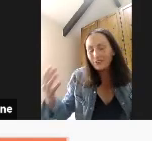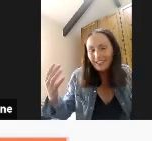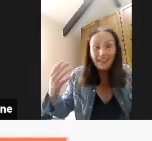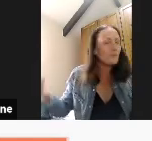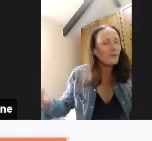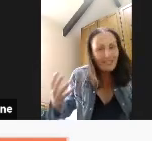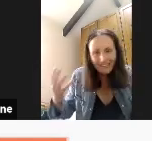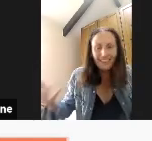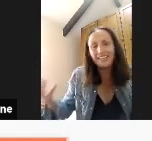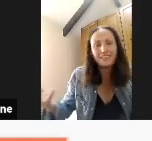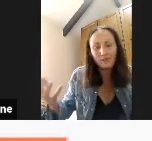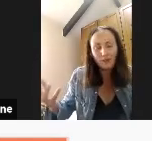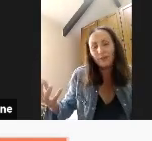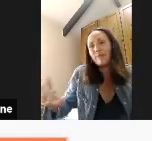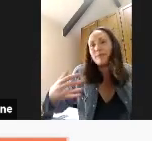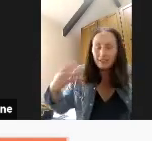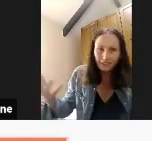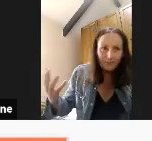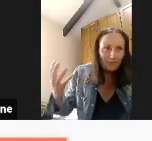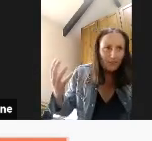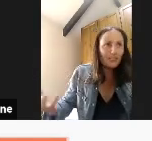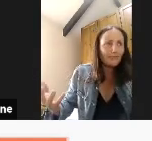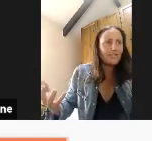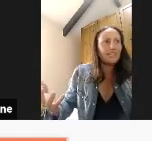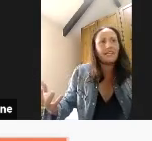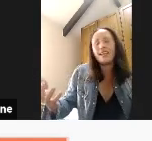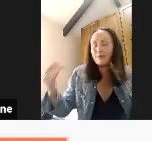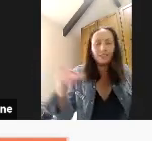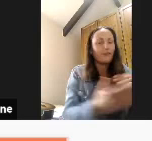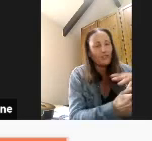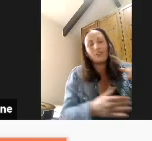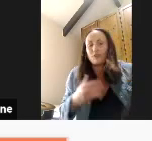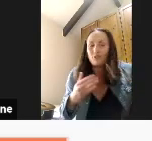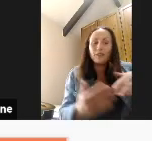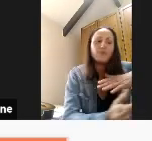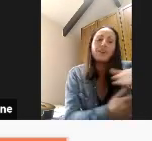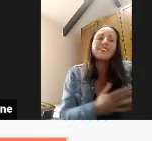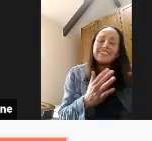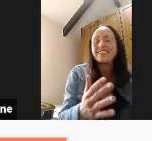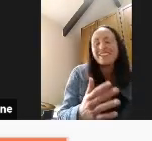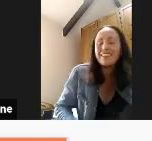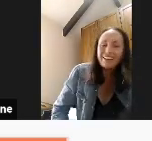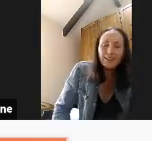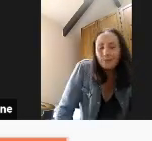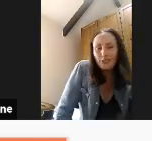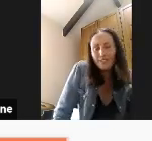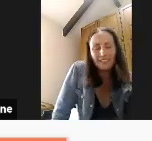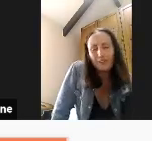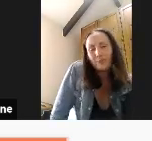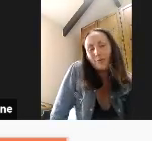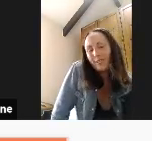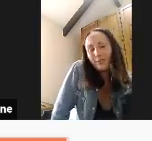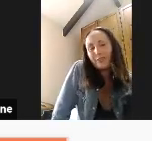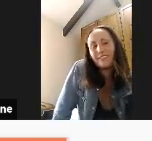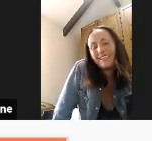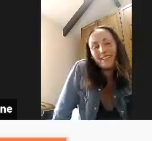platforms as well that can interoperate, but, you know, don't have to then have delivery trucks driving past each other, because it's